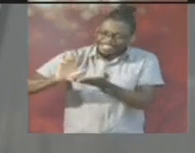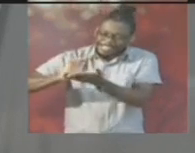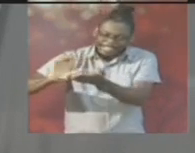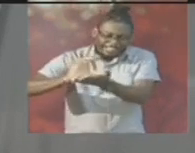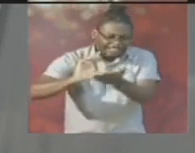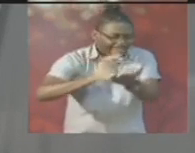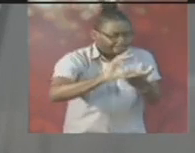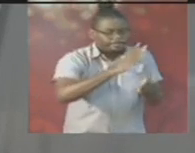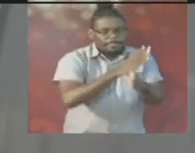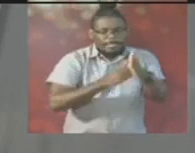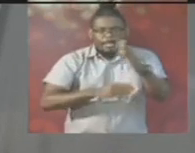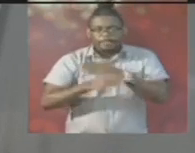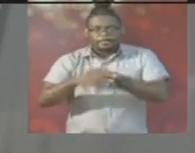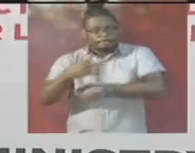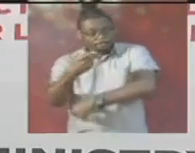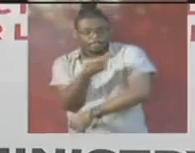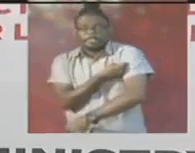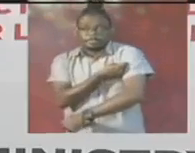vaccinated. Thank you very much.